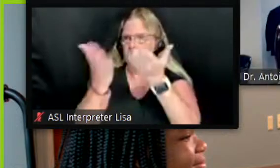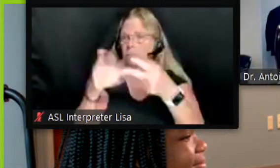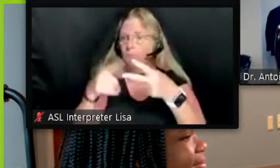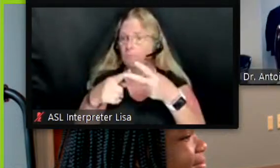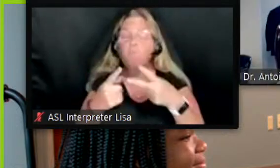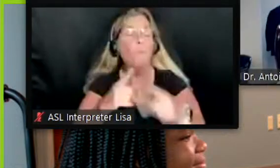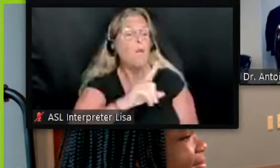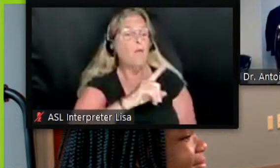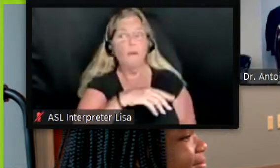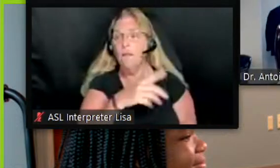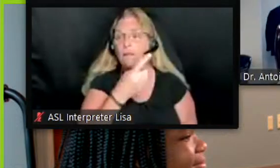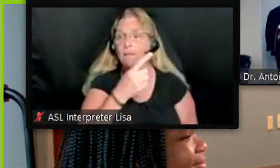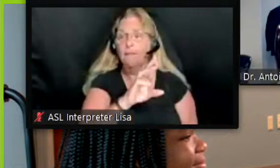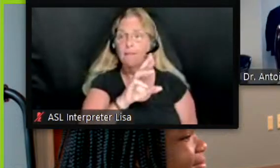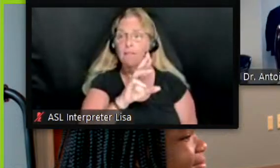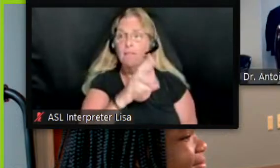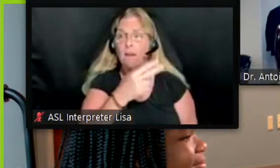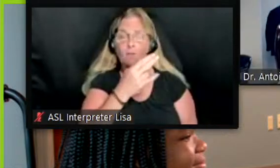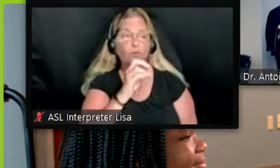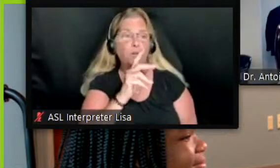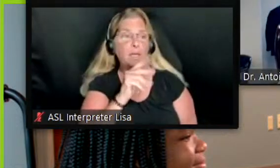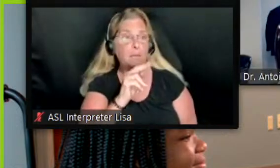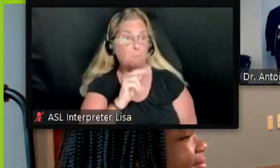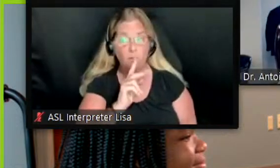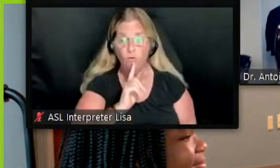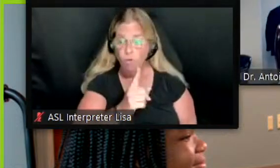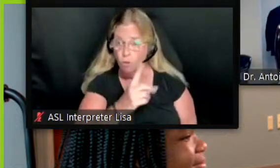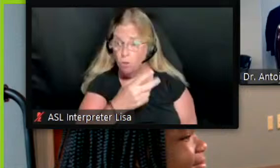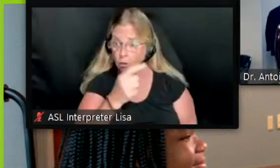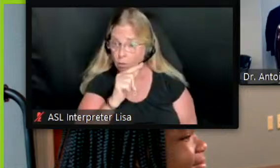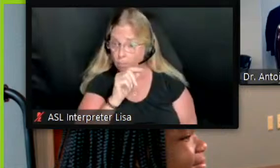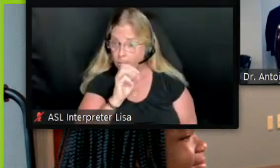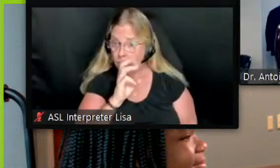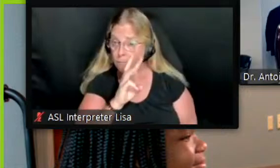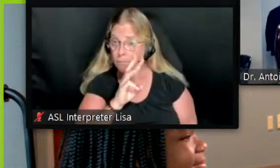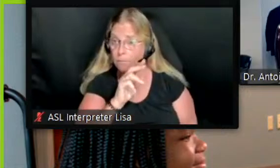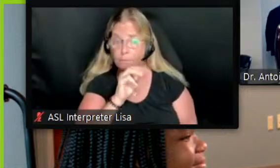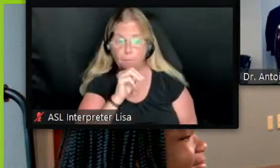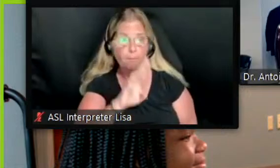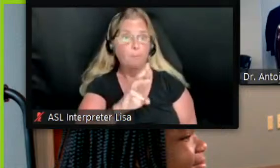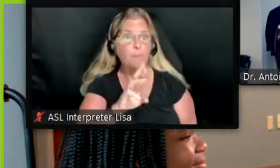sounds good. Mr. Towns, we are you there?